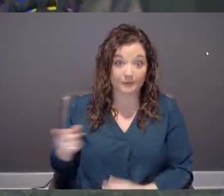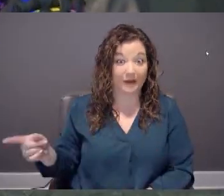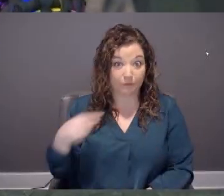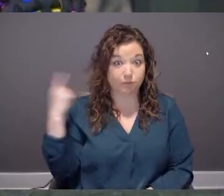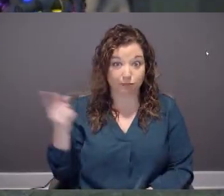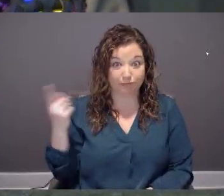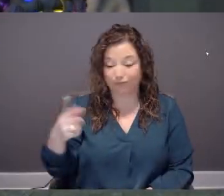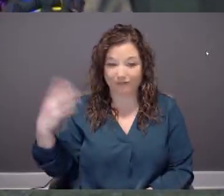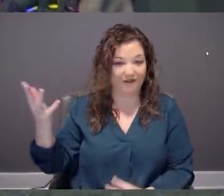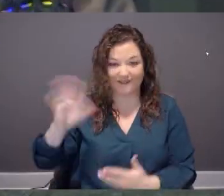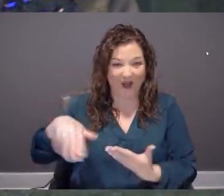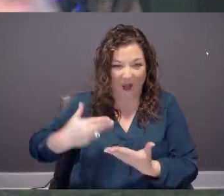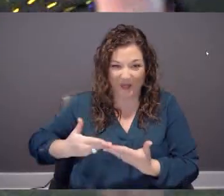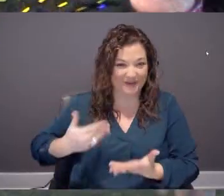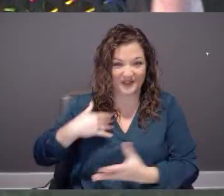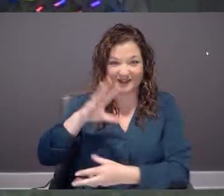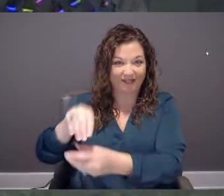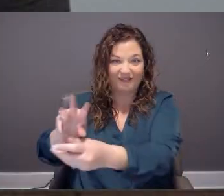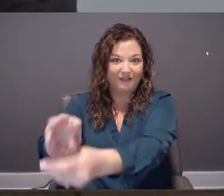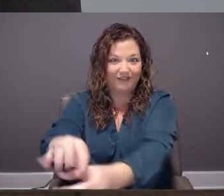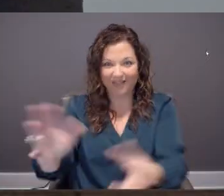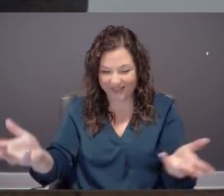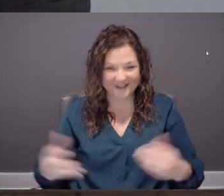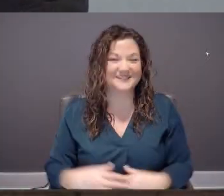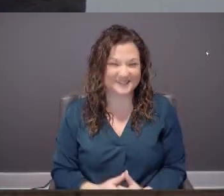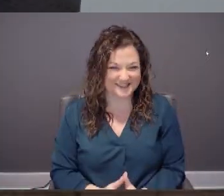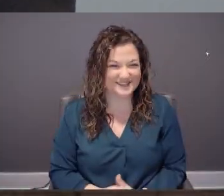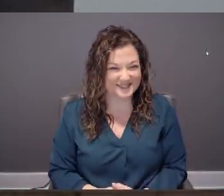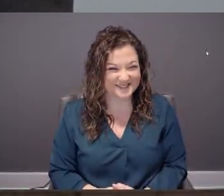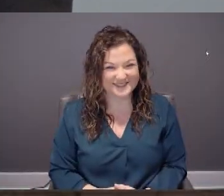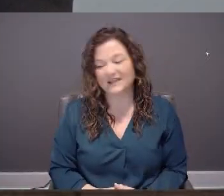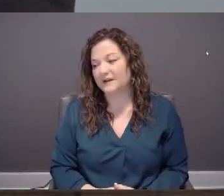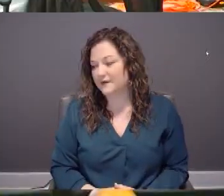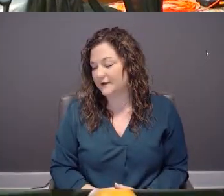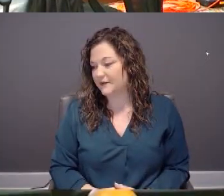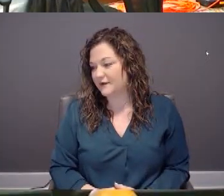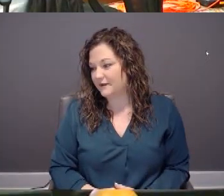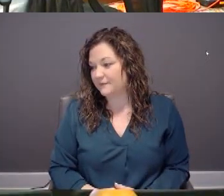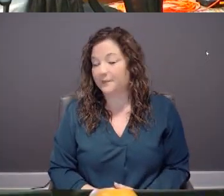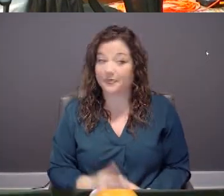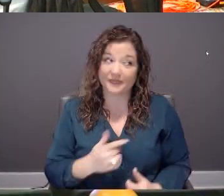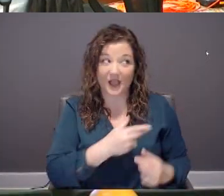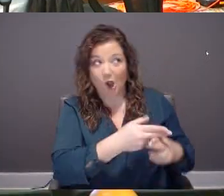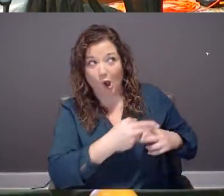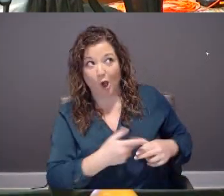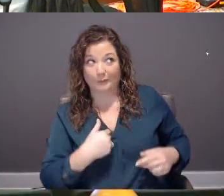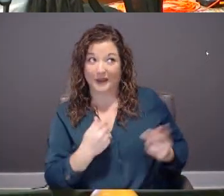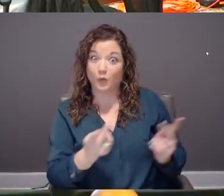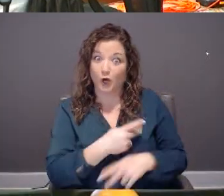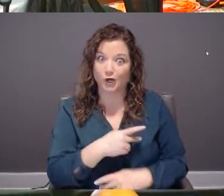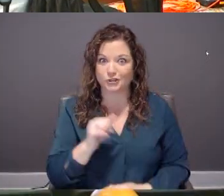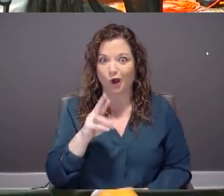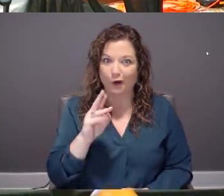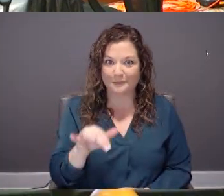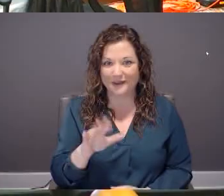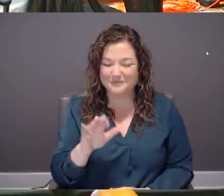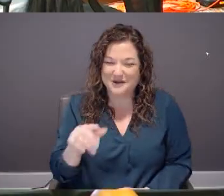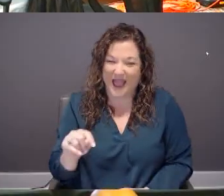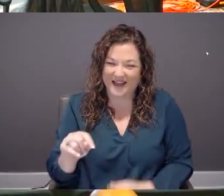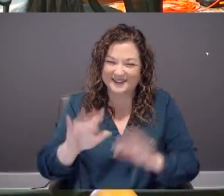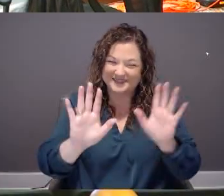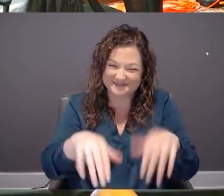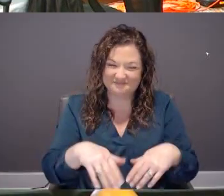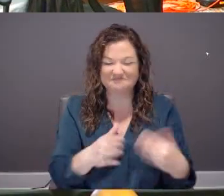deeply involved. I've been called worse. But anyway, I want to thank